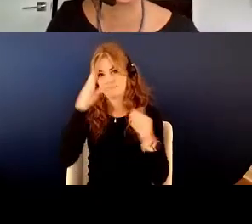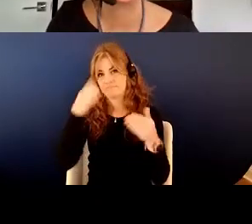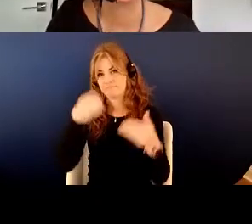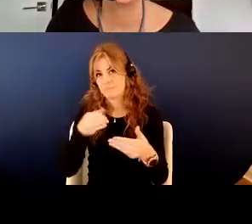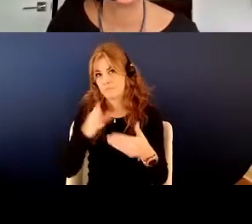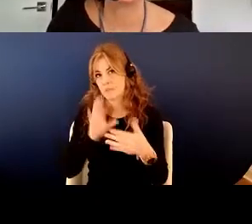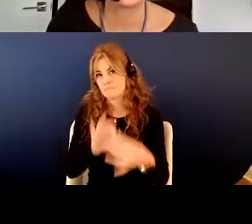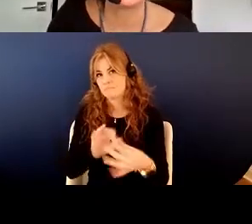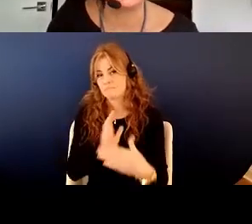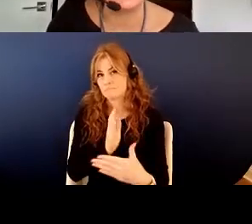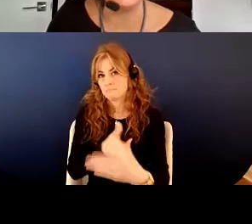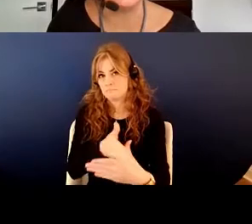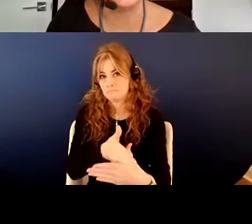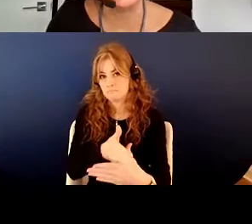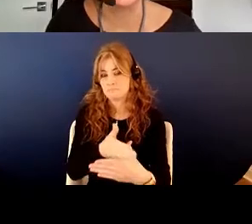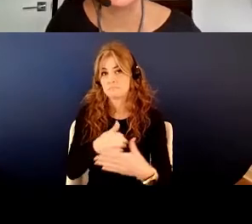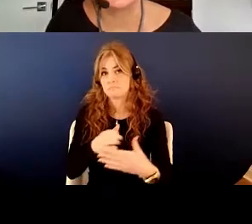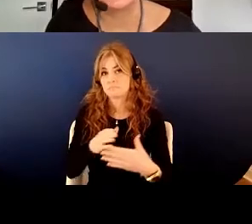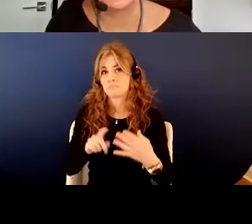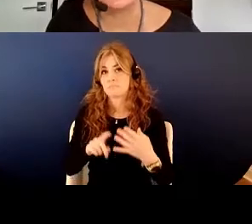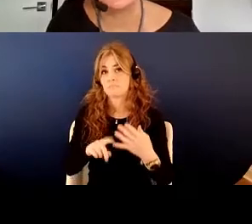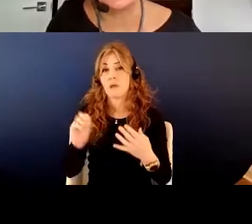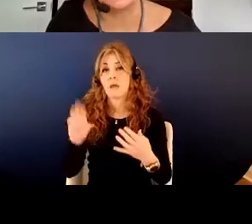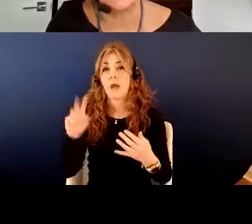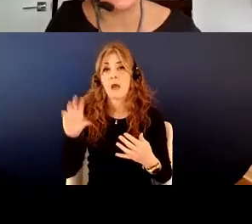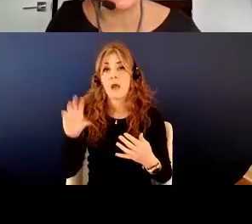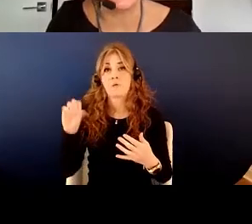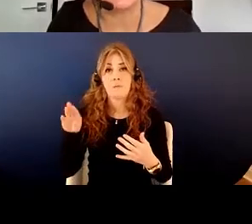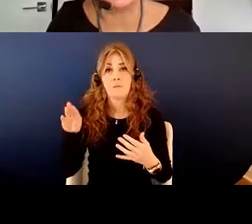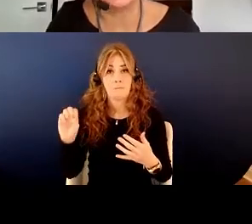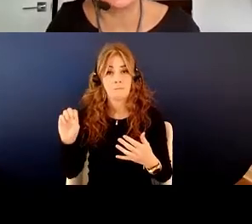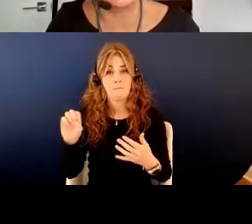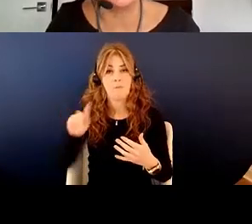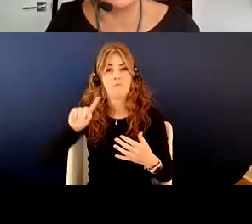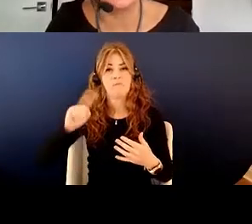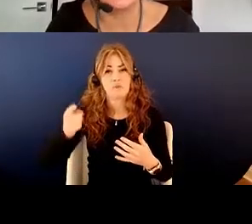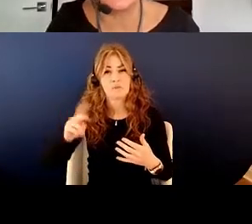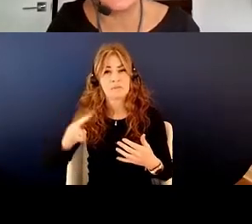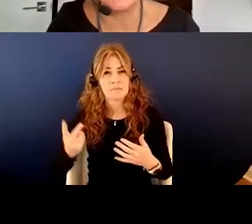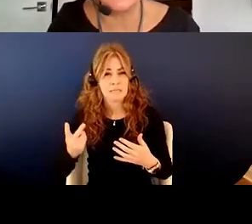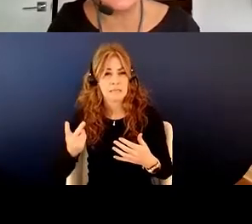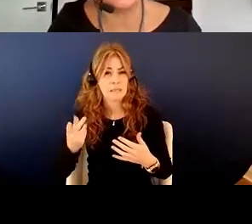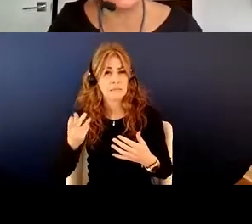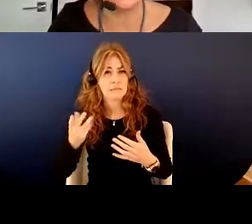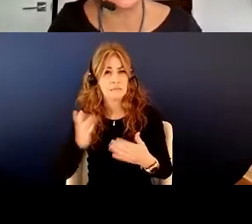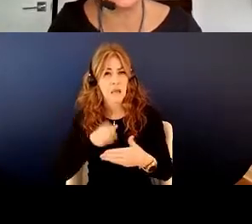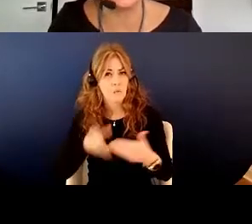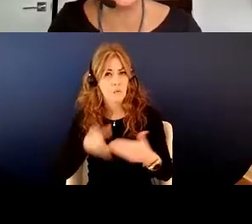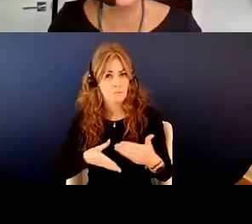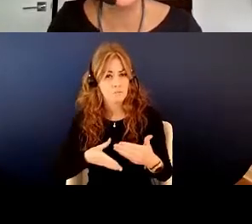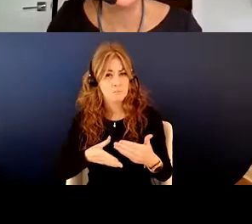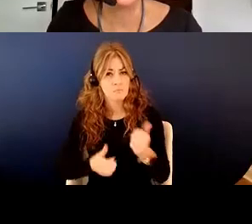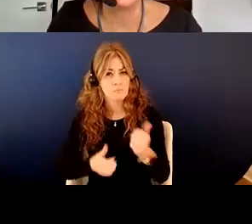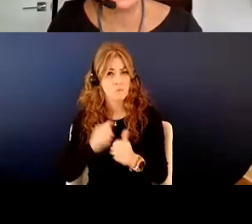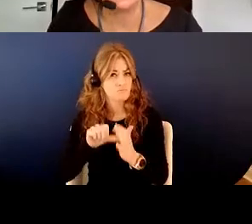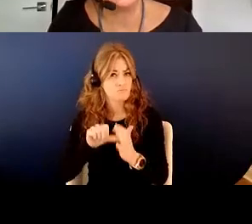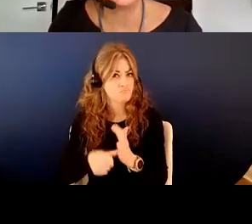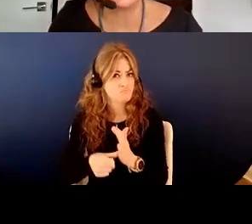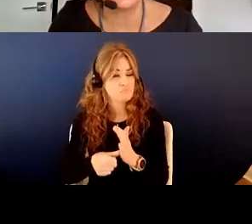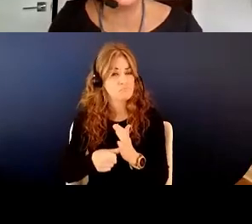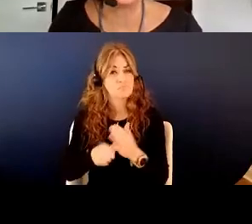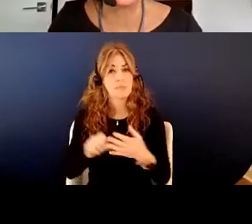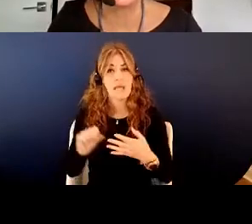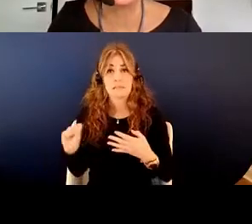interventions. Outcomes. What are the primary and secondary outcomes that are of most interest in our systematic review? And then